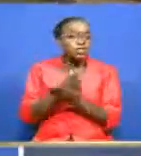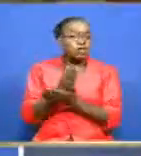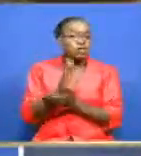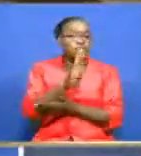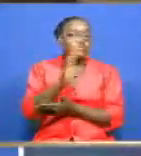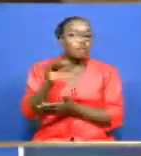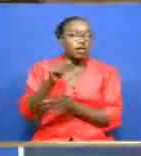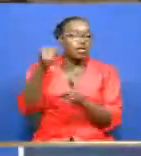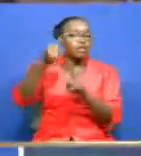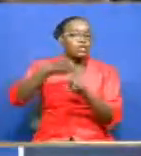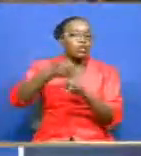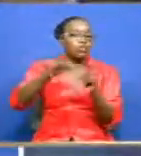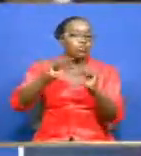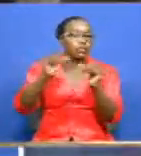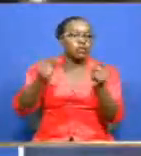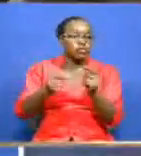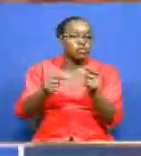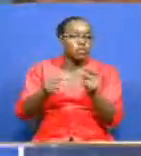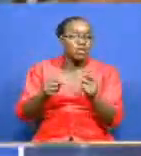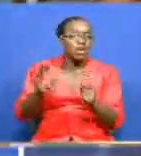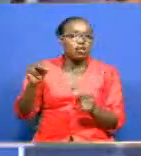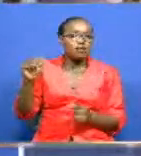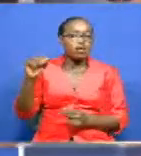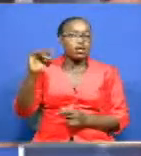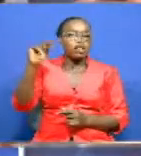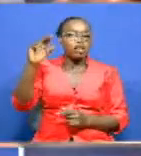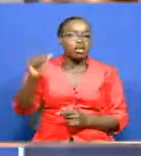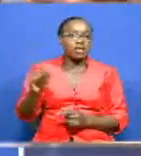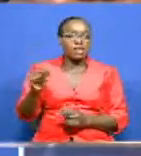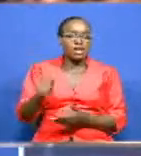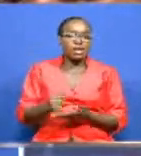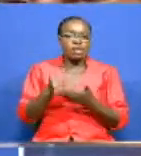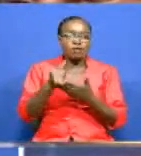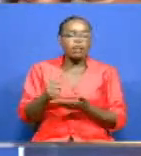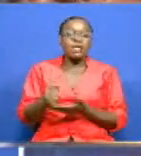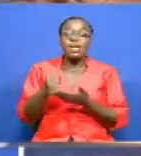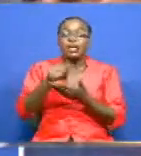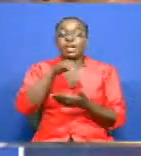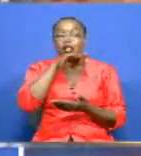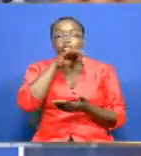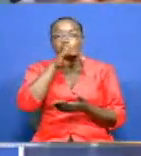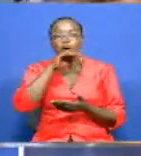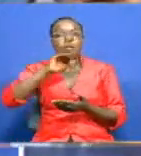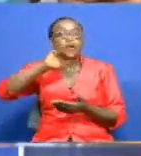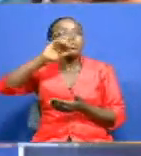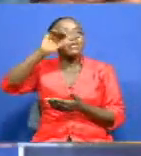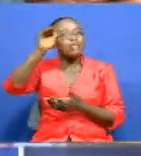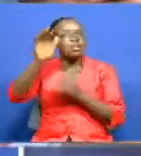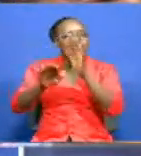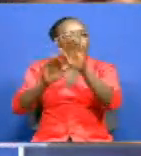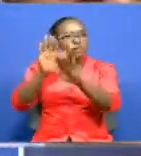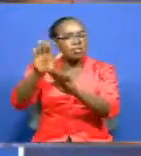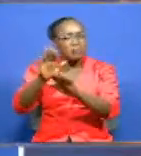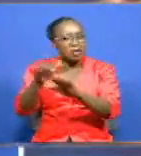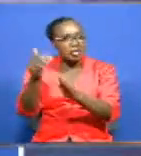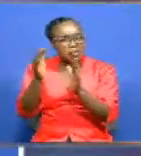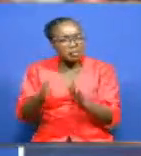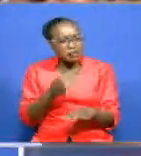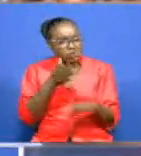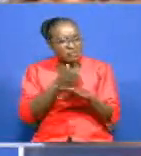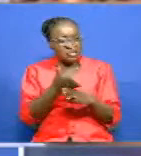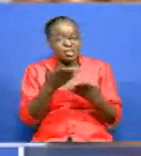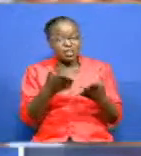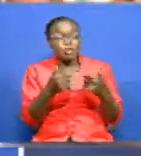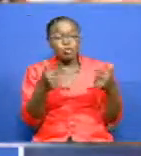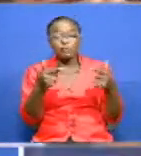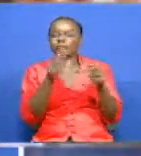by a lobby group led by Maina Jenga. Tutasaidia baba kupanda milima. Na usidanganywe na mtu baba. Hapa hakuna